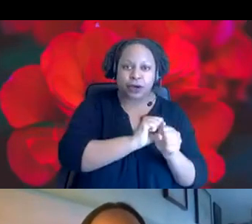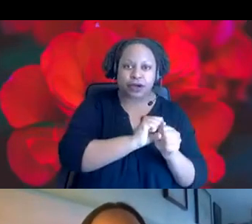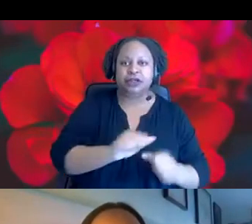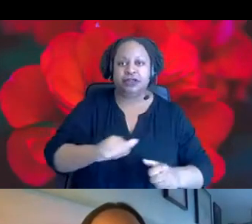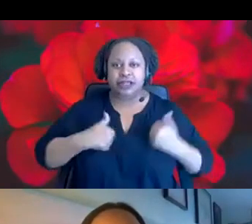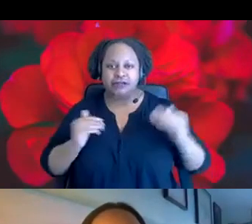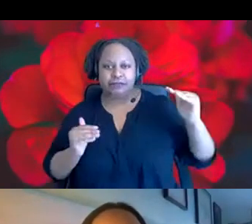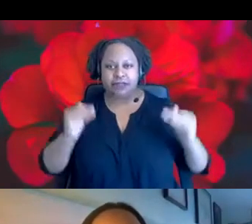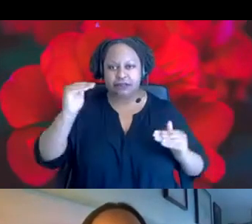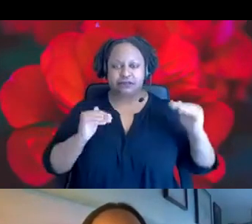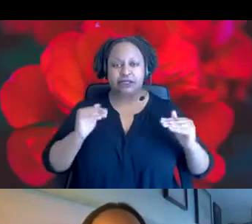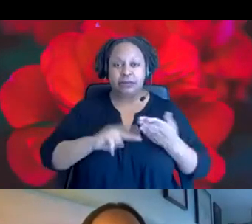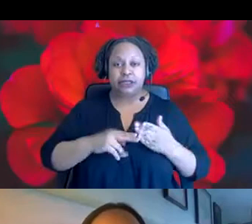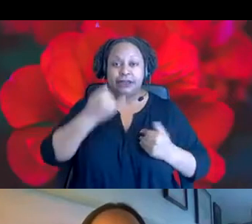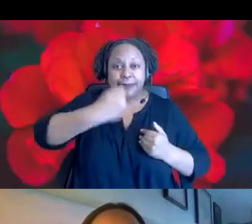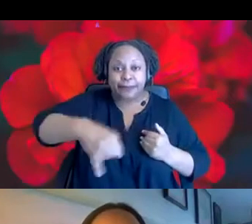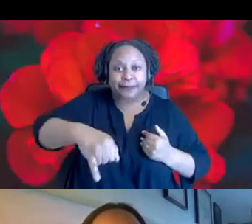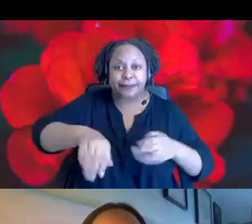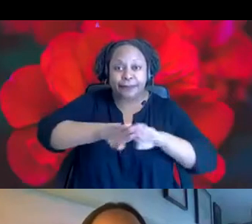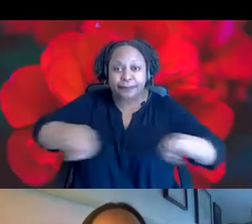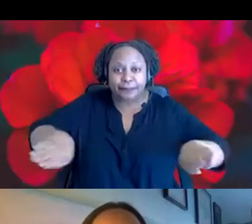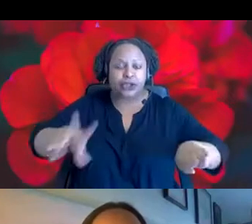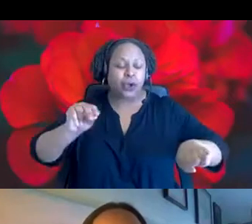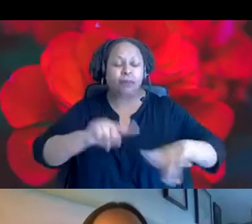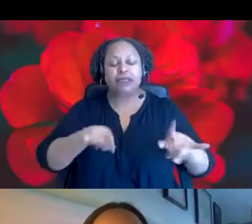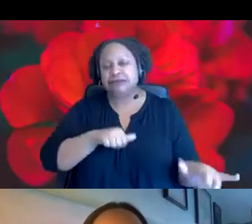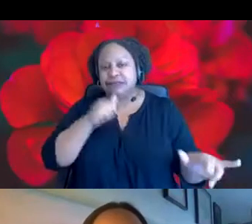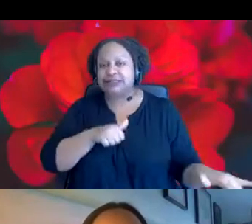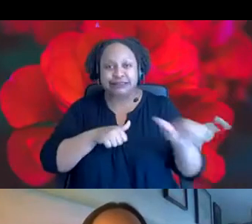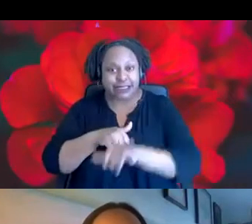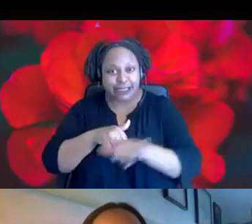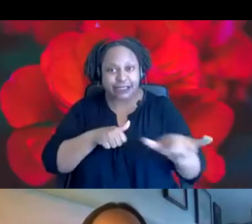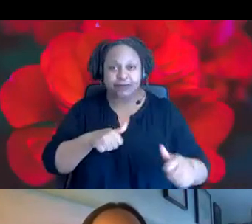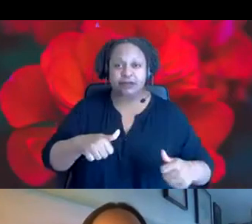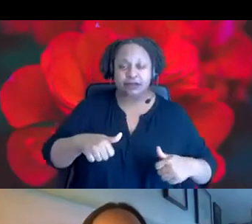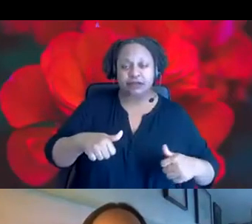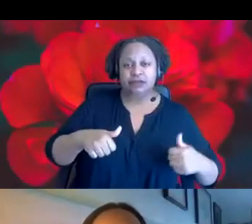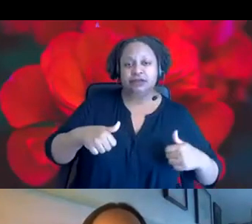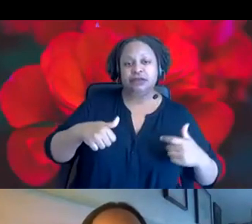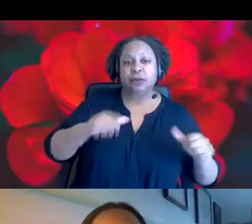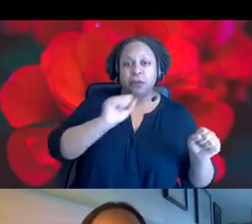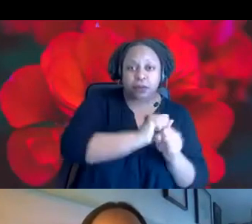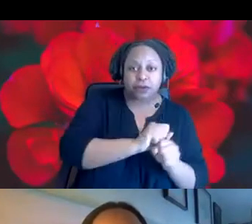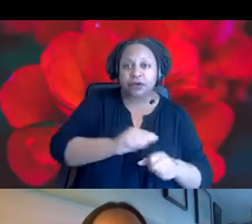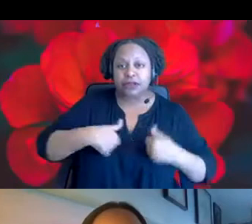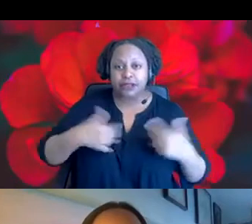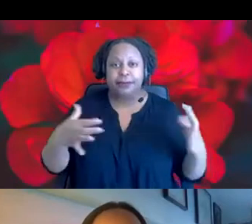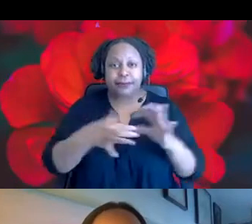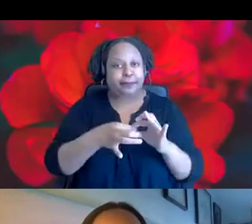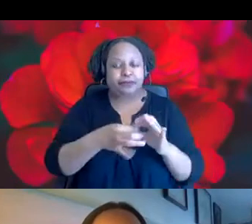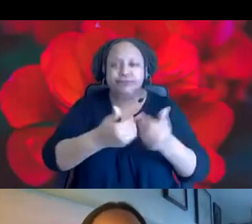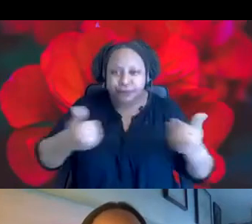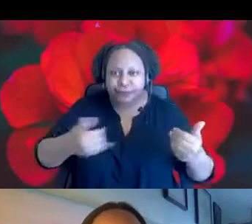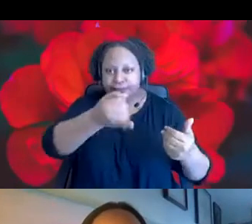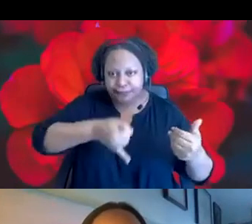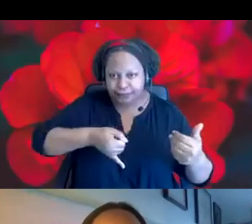that they're separated, but that they maybe aren't the same thing. But that's a personal choice, and the fact that it just made it a lot